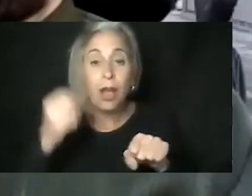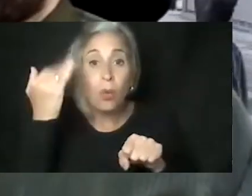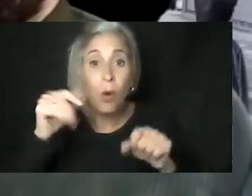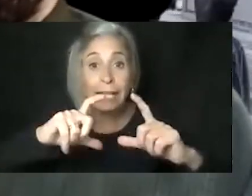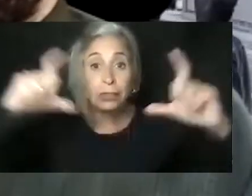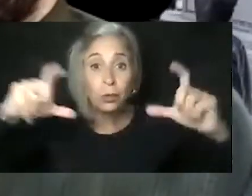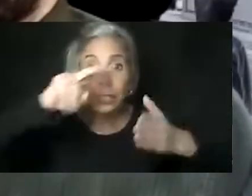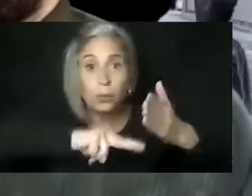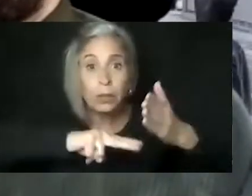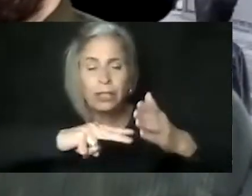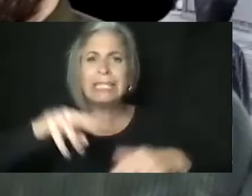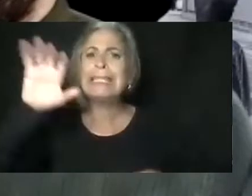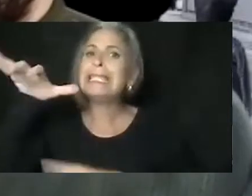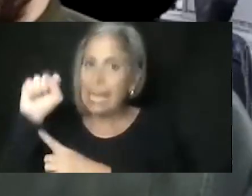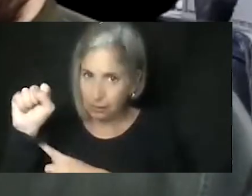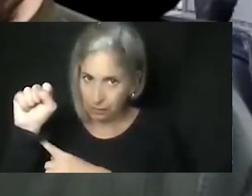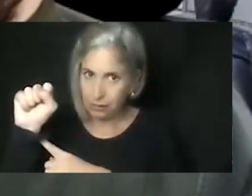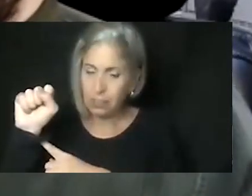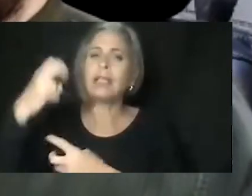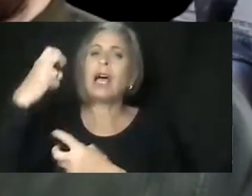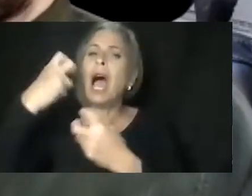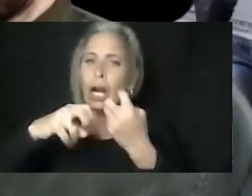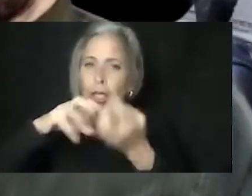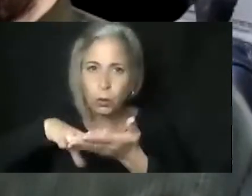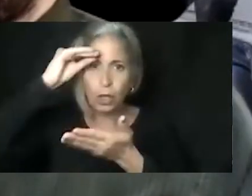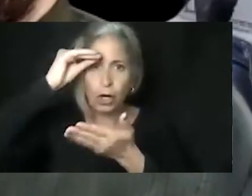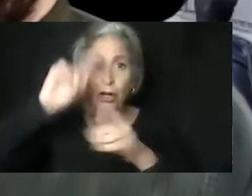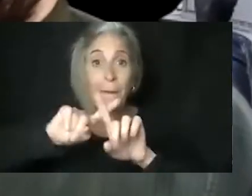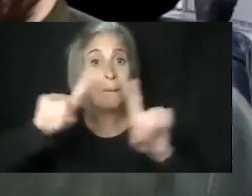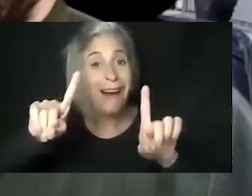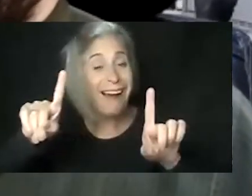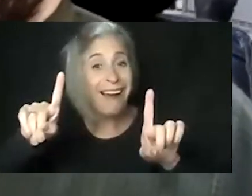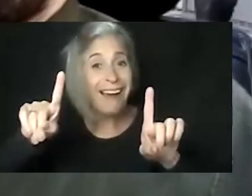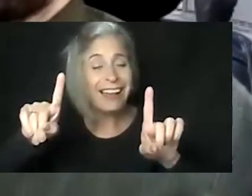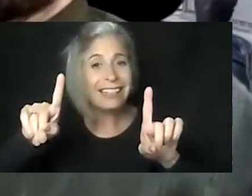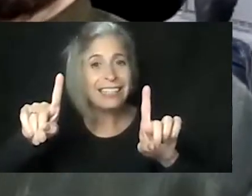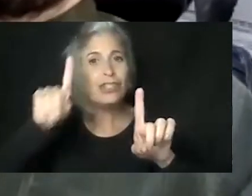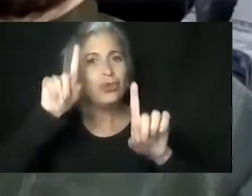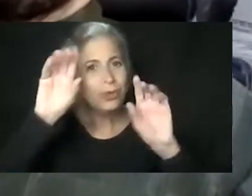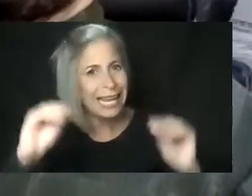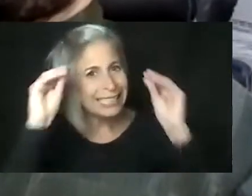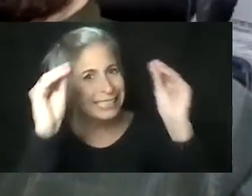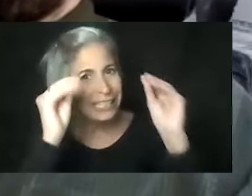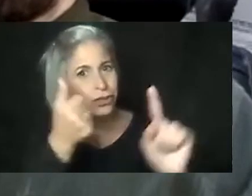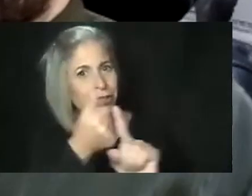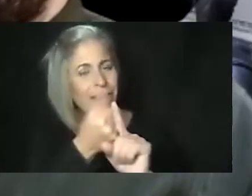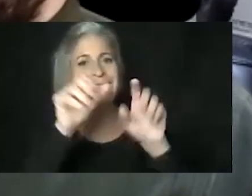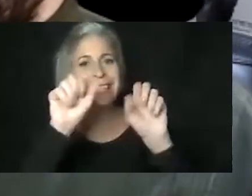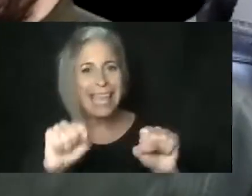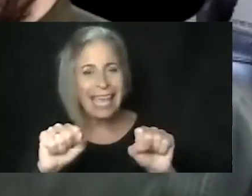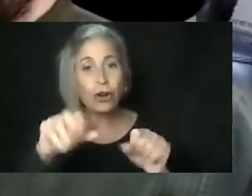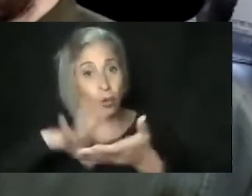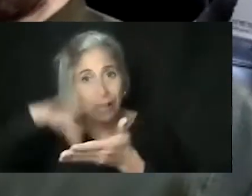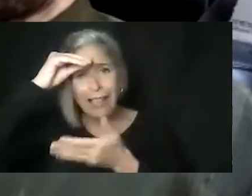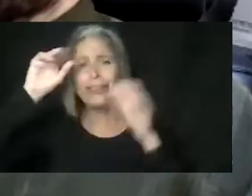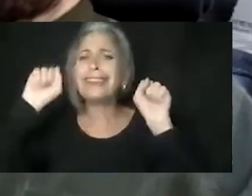yes, it's a big learning curve, but it's something that you can either teach yourself or it's something that you can be trained on.